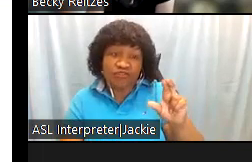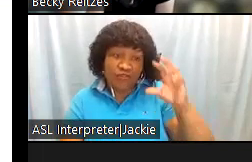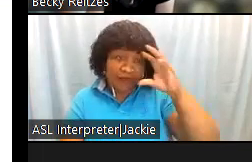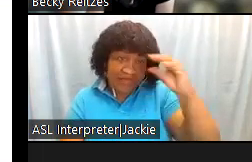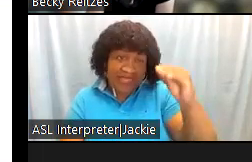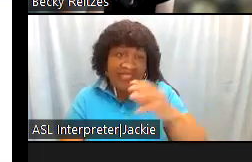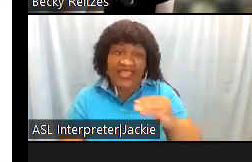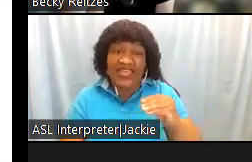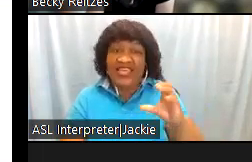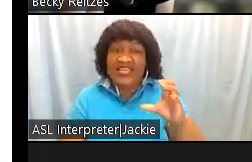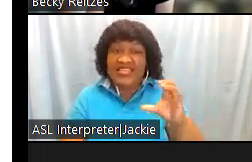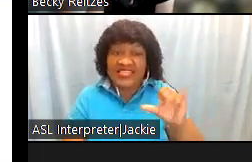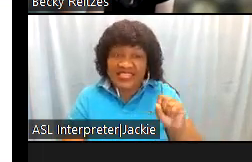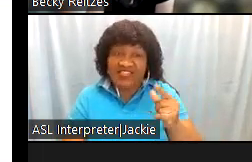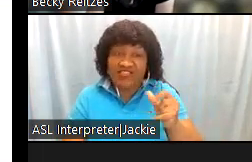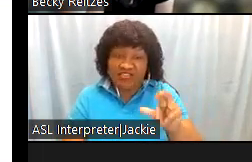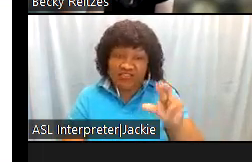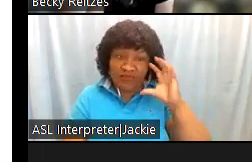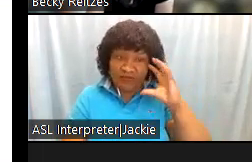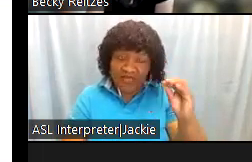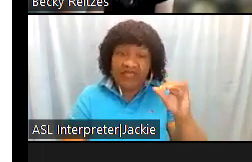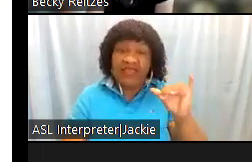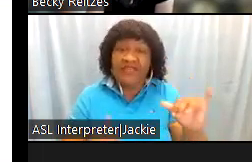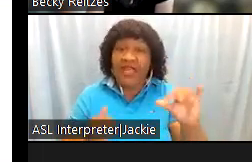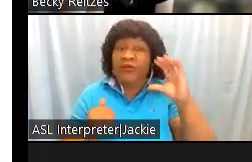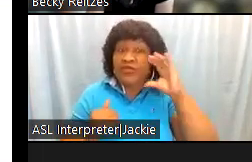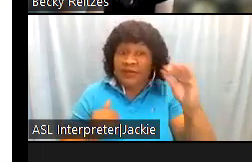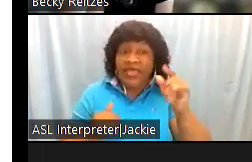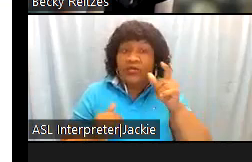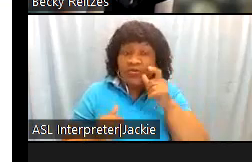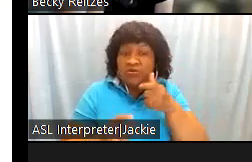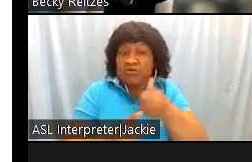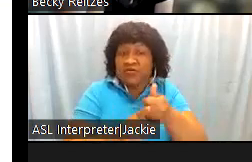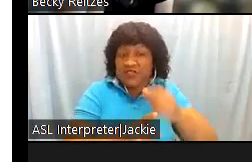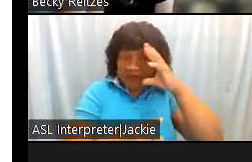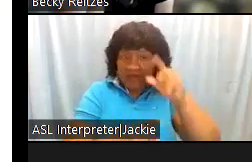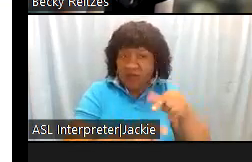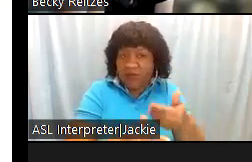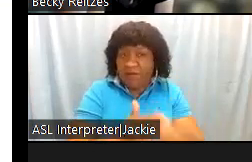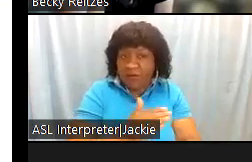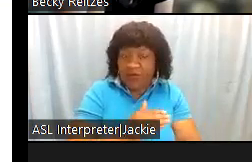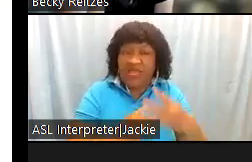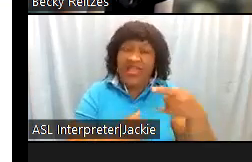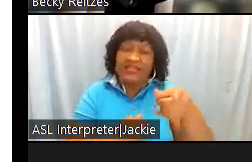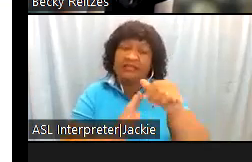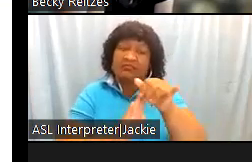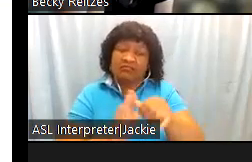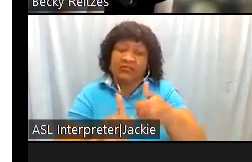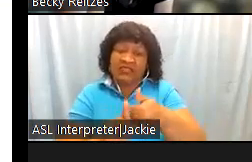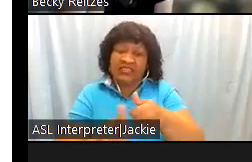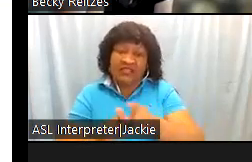cisgender man means a man that was assigned male at birth and also identifies as male currently.